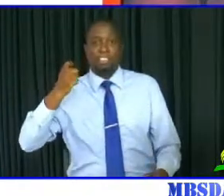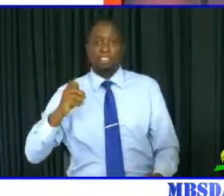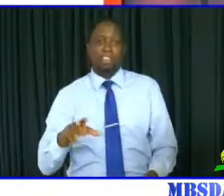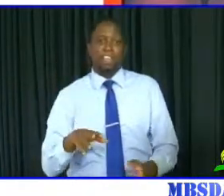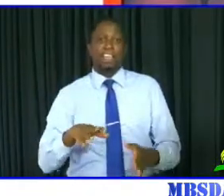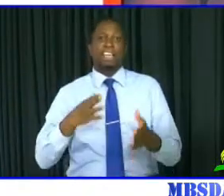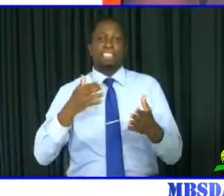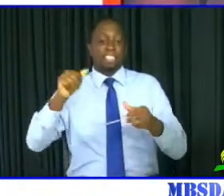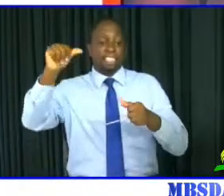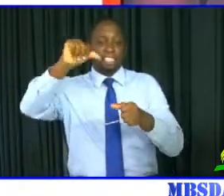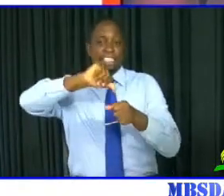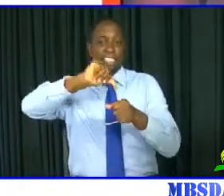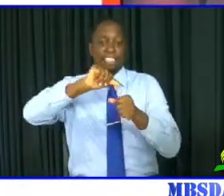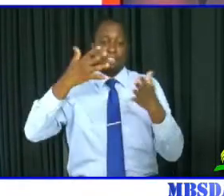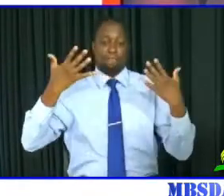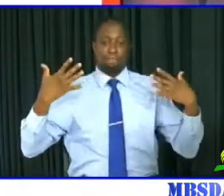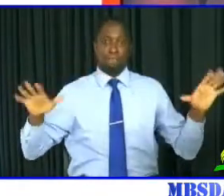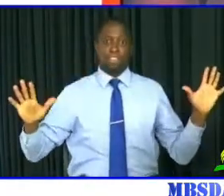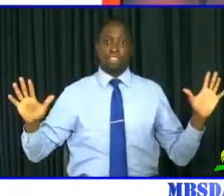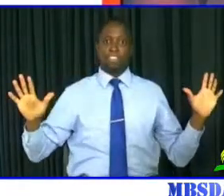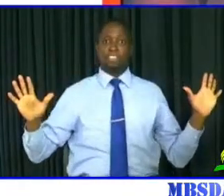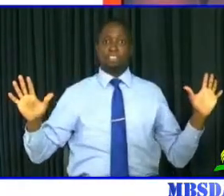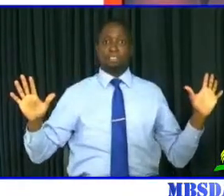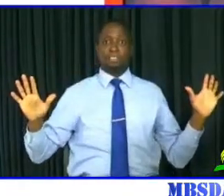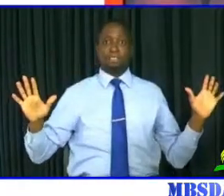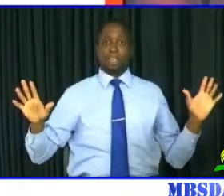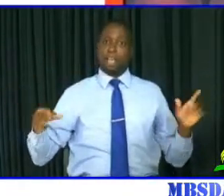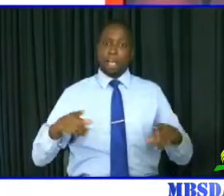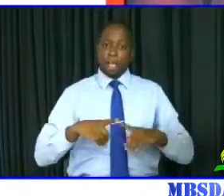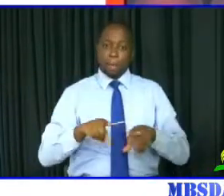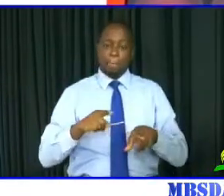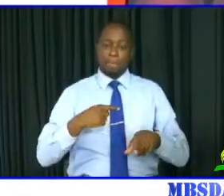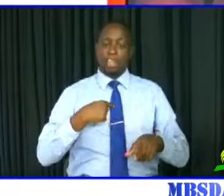of filling fuel, but I was going home.